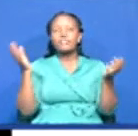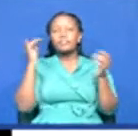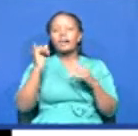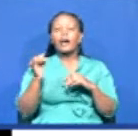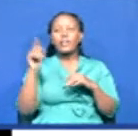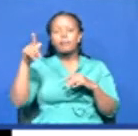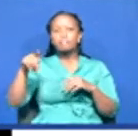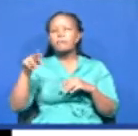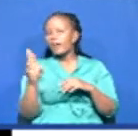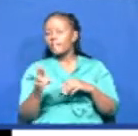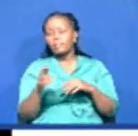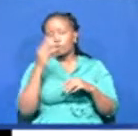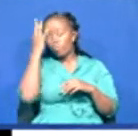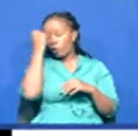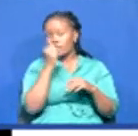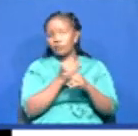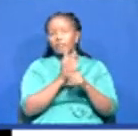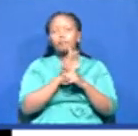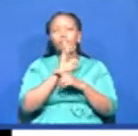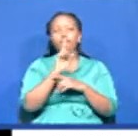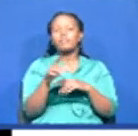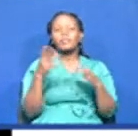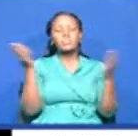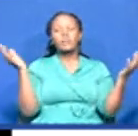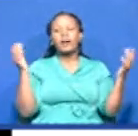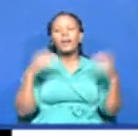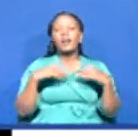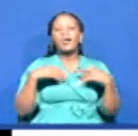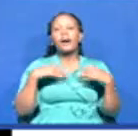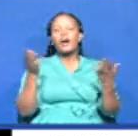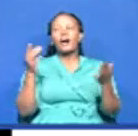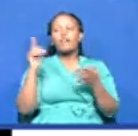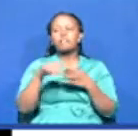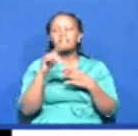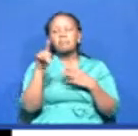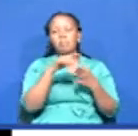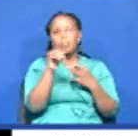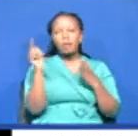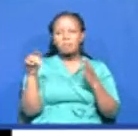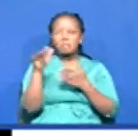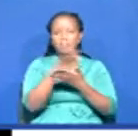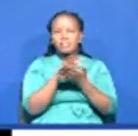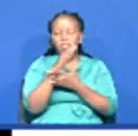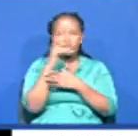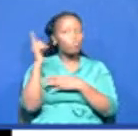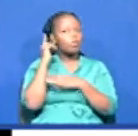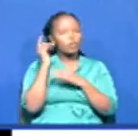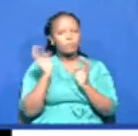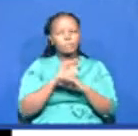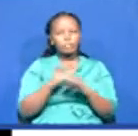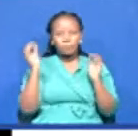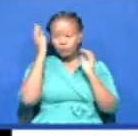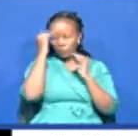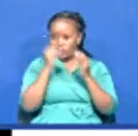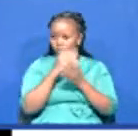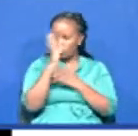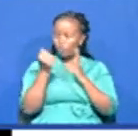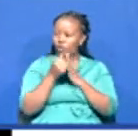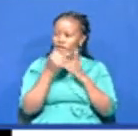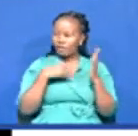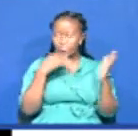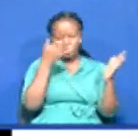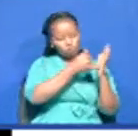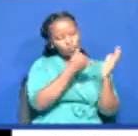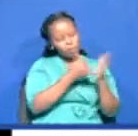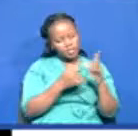do not get yourself on the wrong side of the law, given that this is already anchored by law. When you